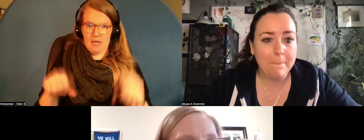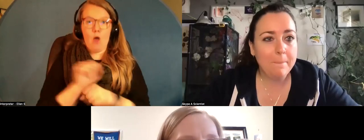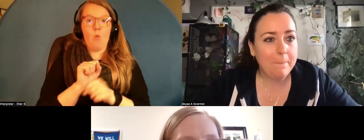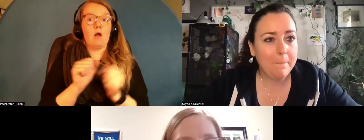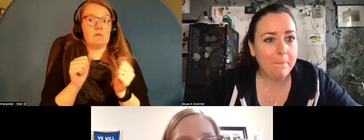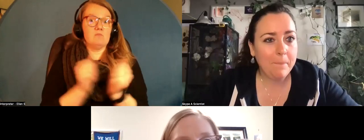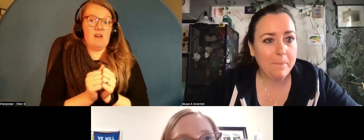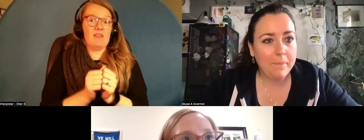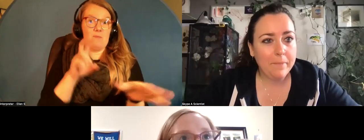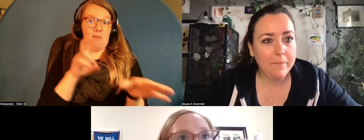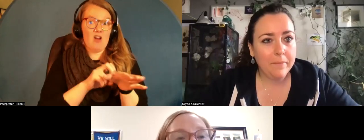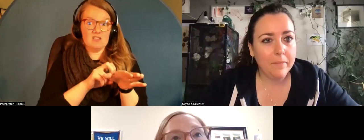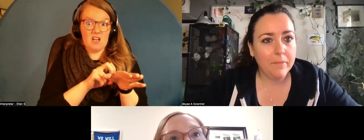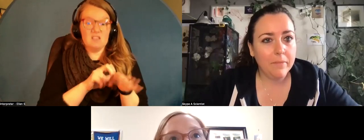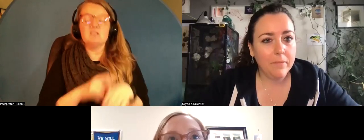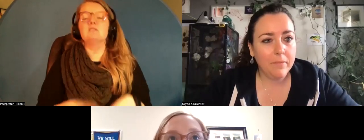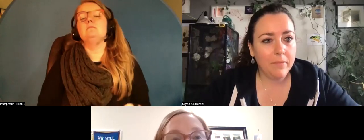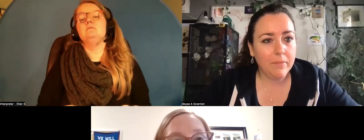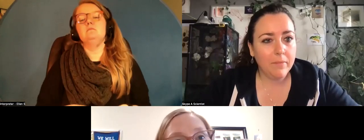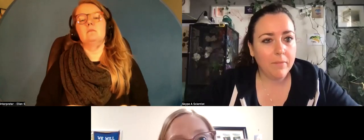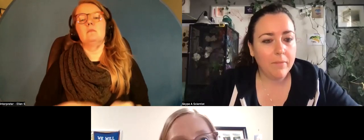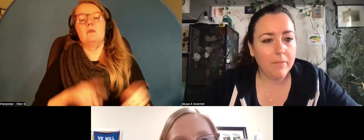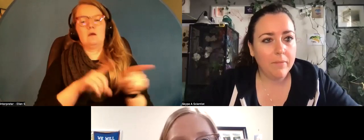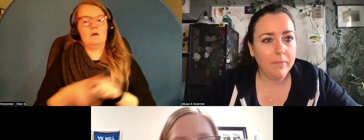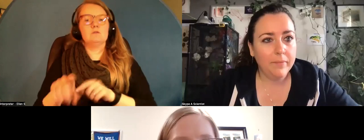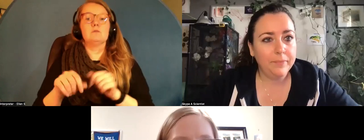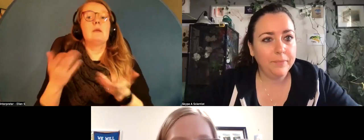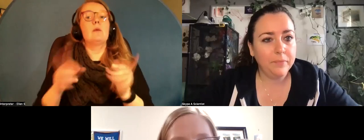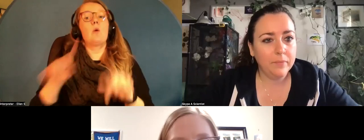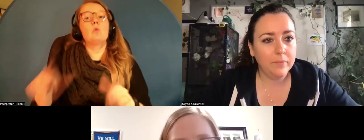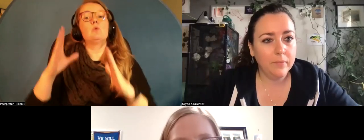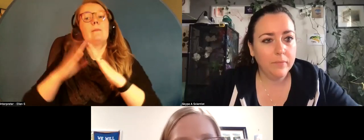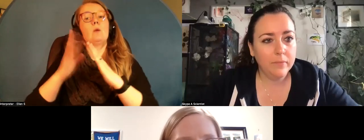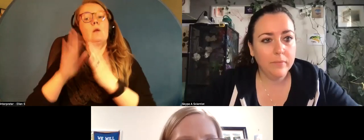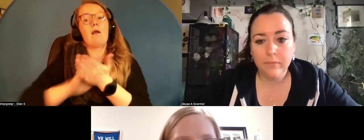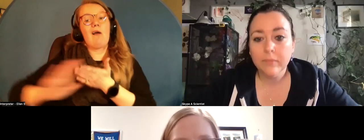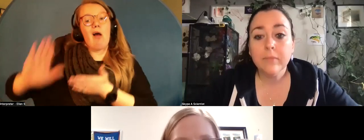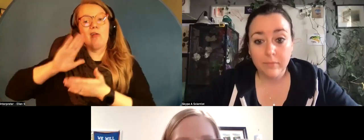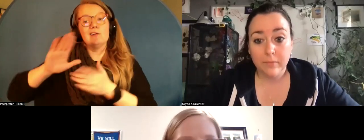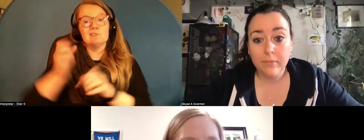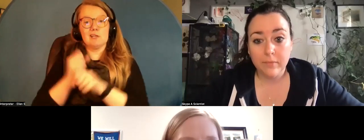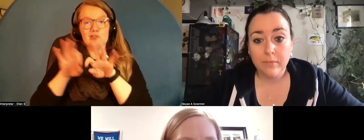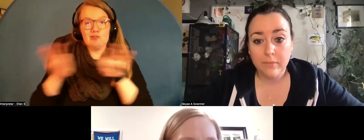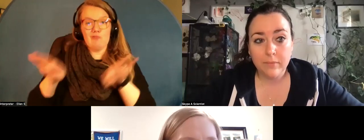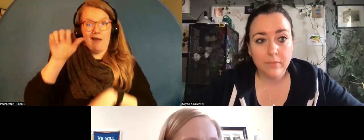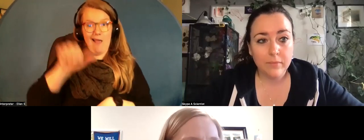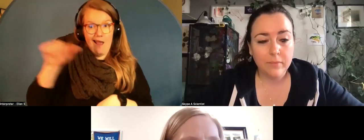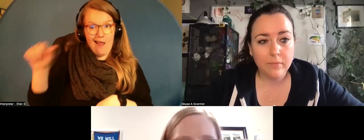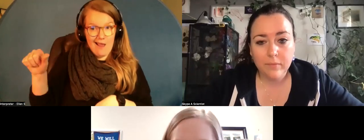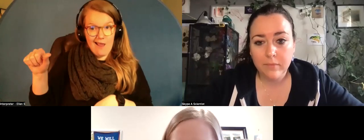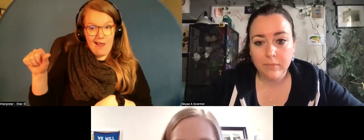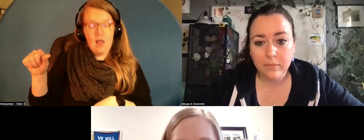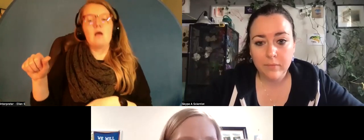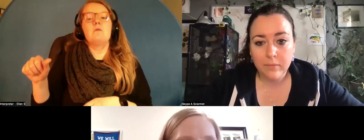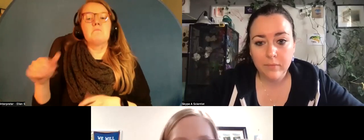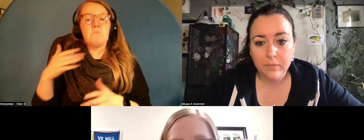parasites. You could go to a community college and get an associate's degree, and that would give you a little bit more of a leg up.